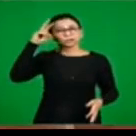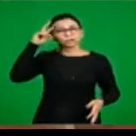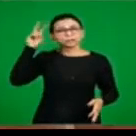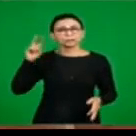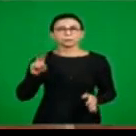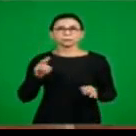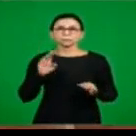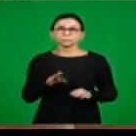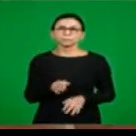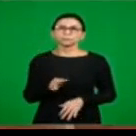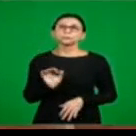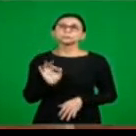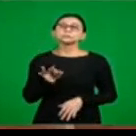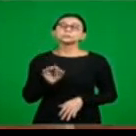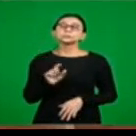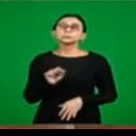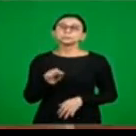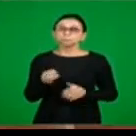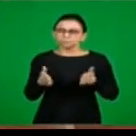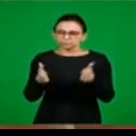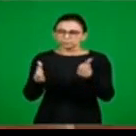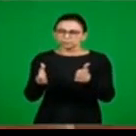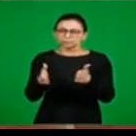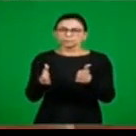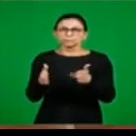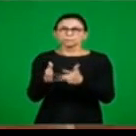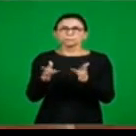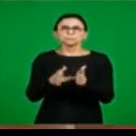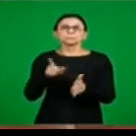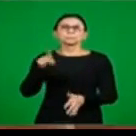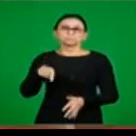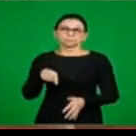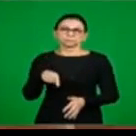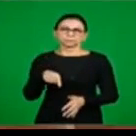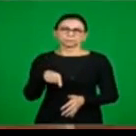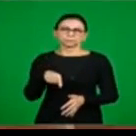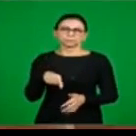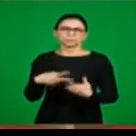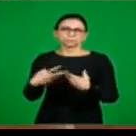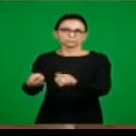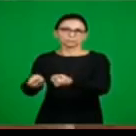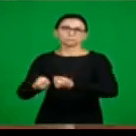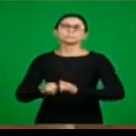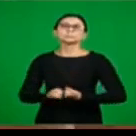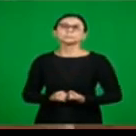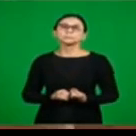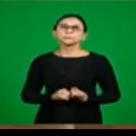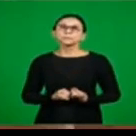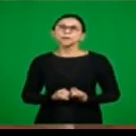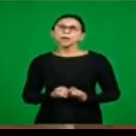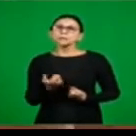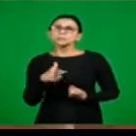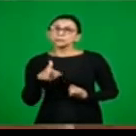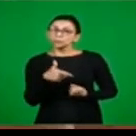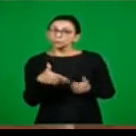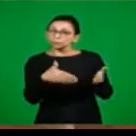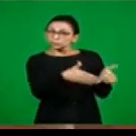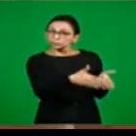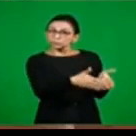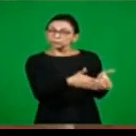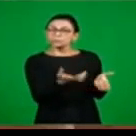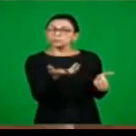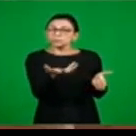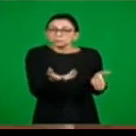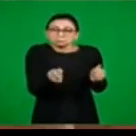is over. The path is Jesus. Jesus is the way. If Jesus is the way, then walk in it. If there is